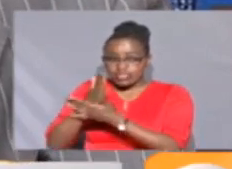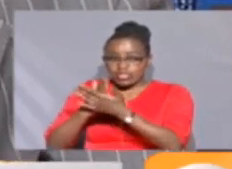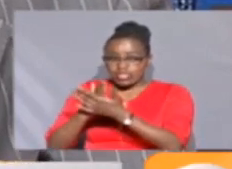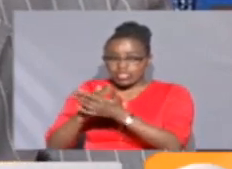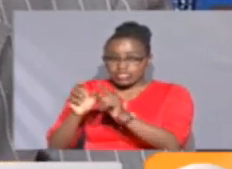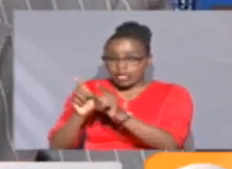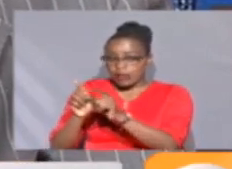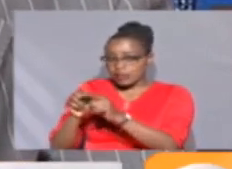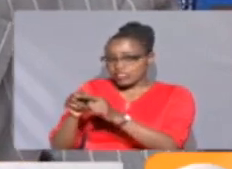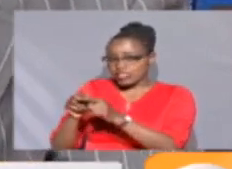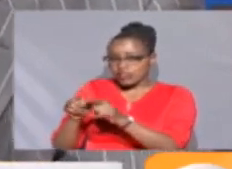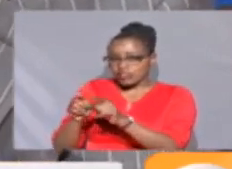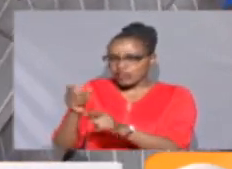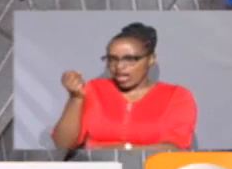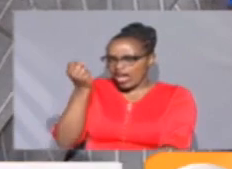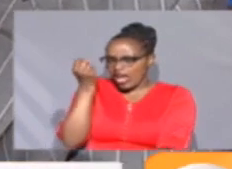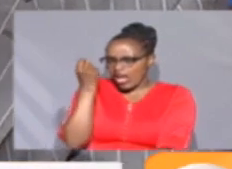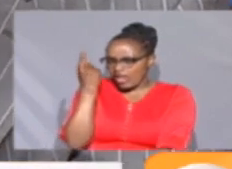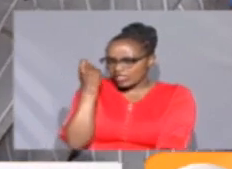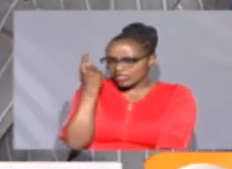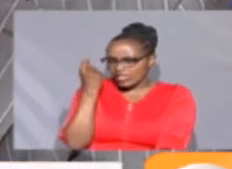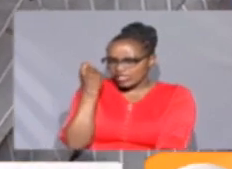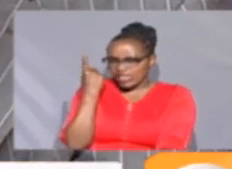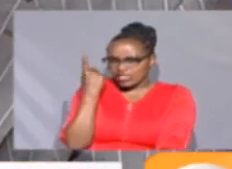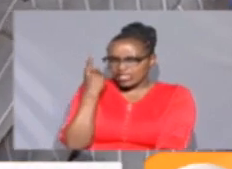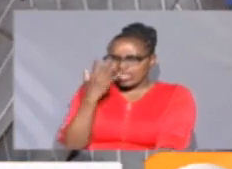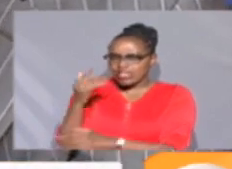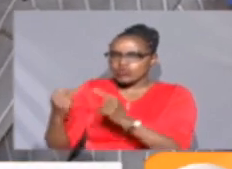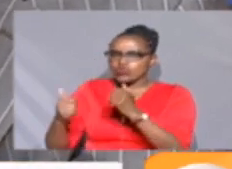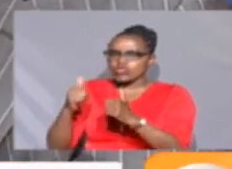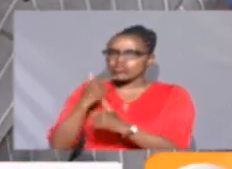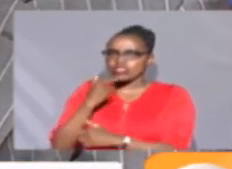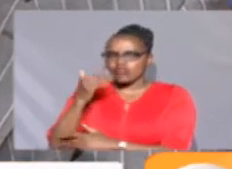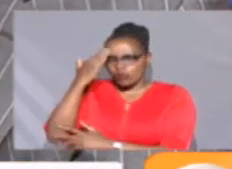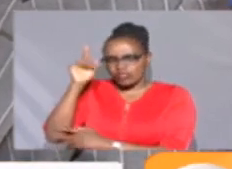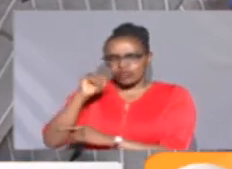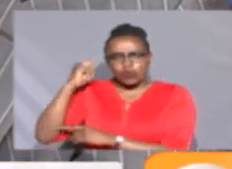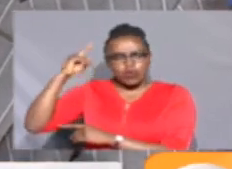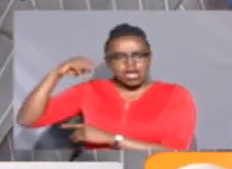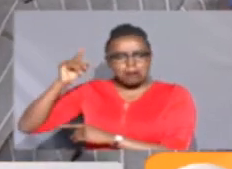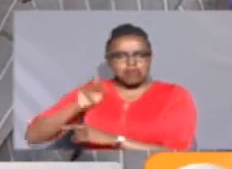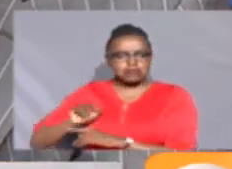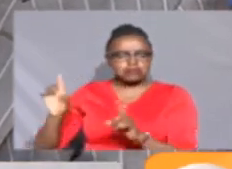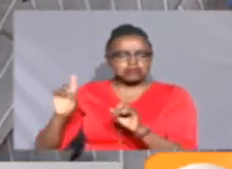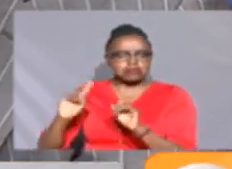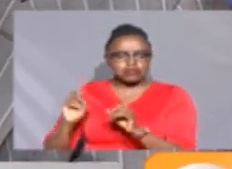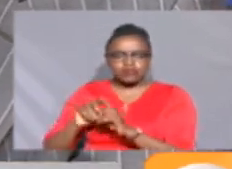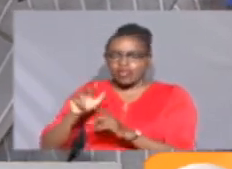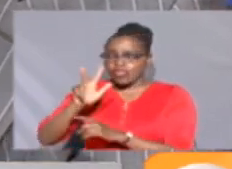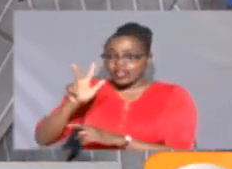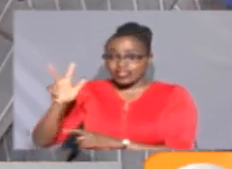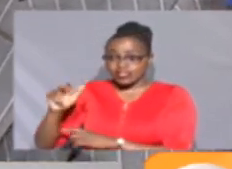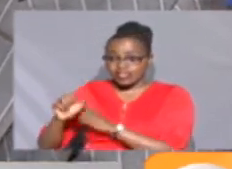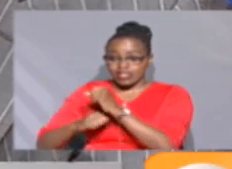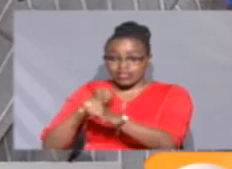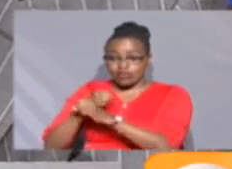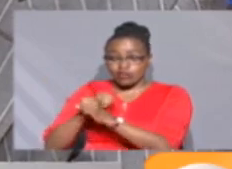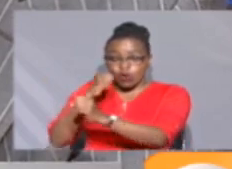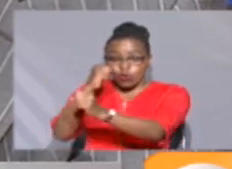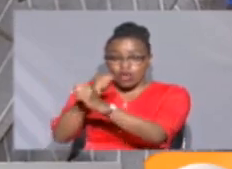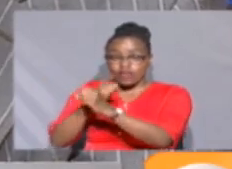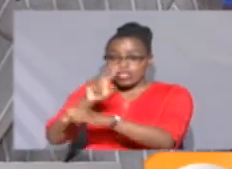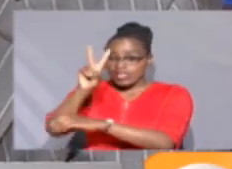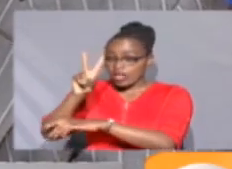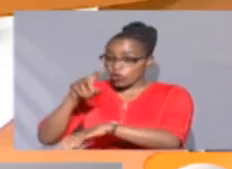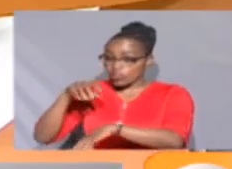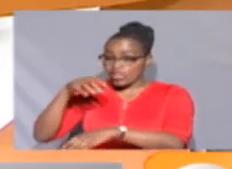give us some form of understanding to the kind of things that you are saying. We're surely not mad people. Mm-hmm. At the age of 33, serving my second term in the